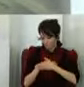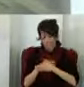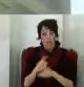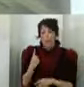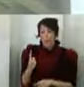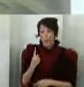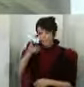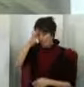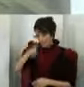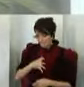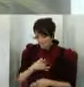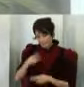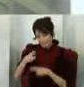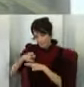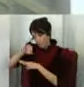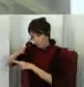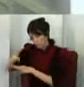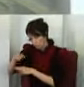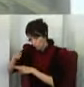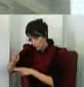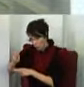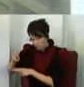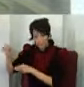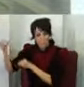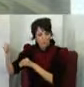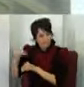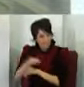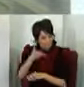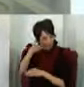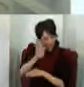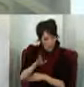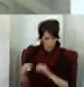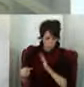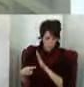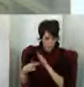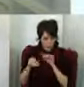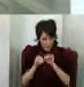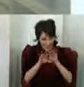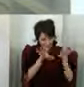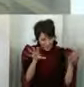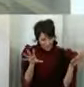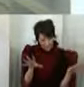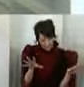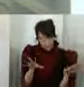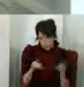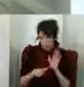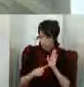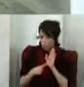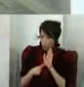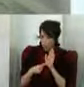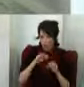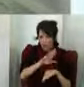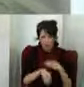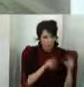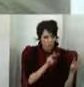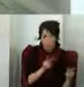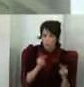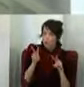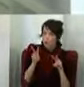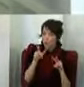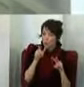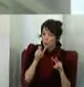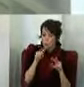man, his name John, sent by God to point out the way to the life light. He came to show everyone where to look, who to